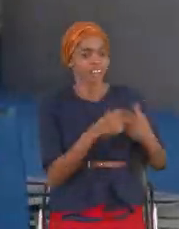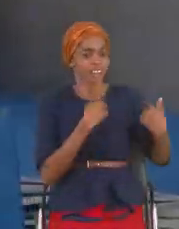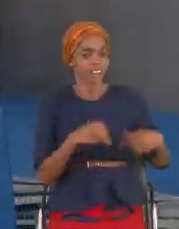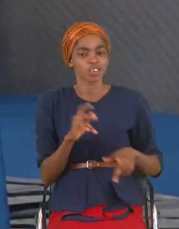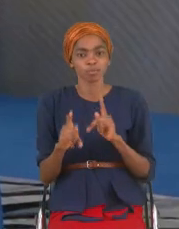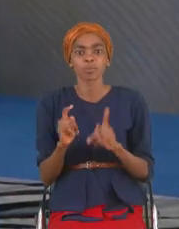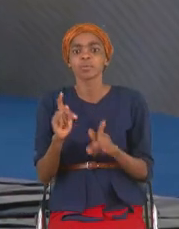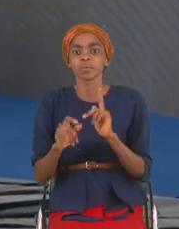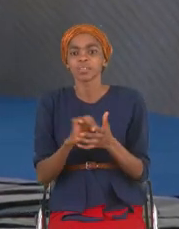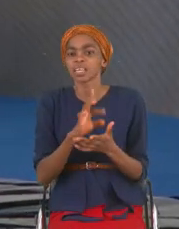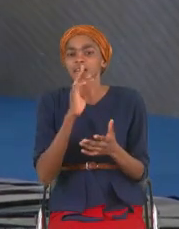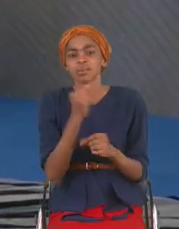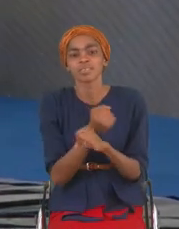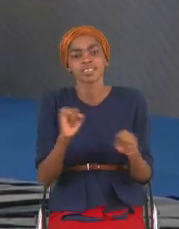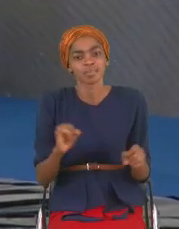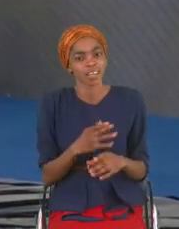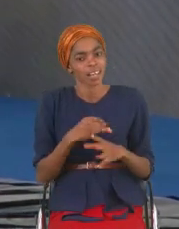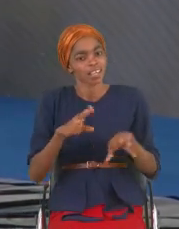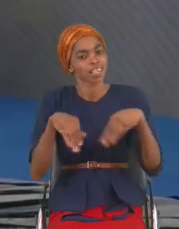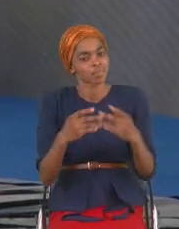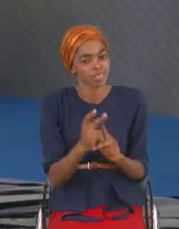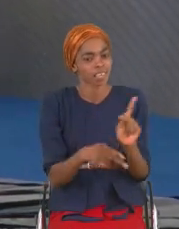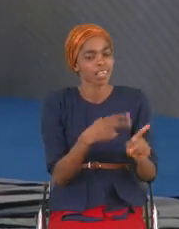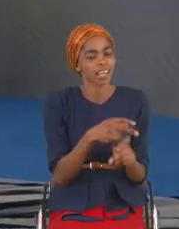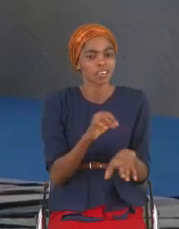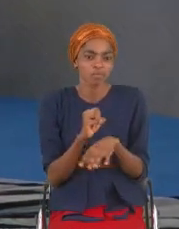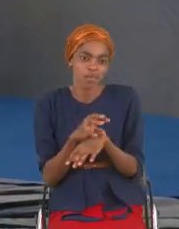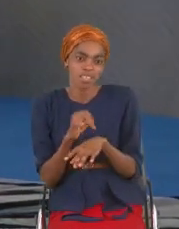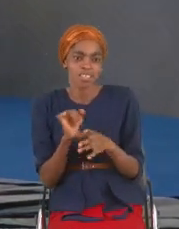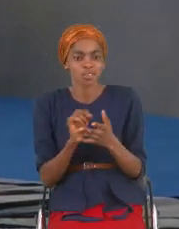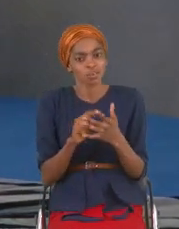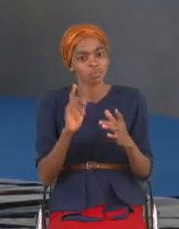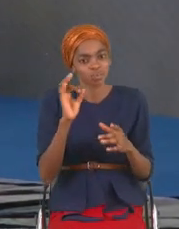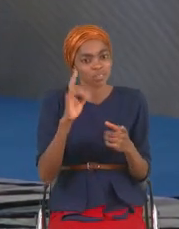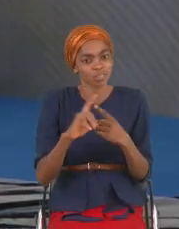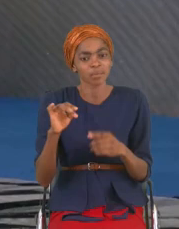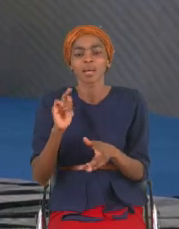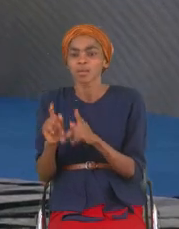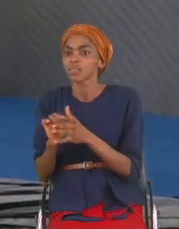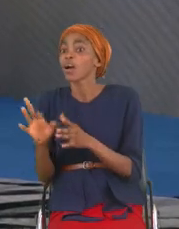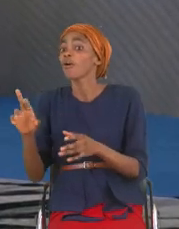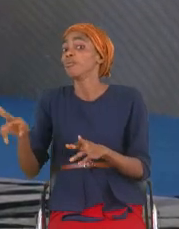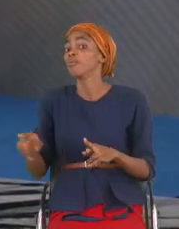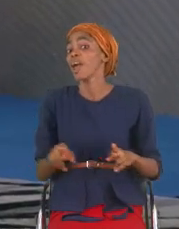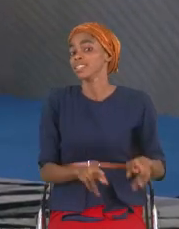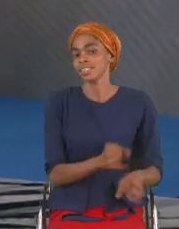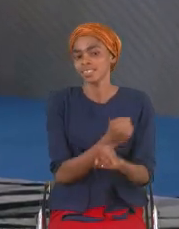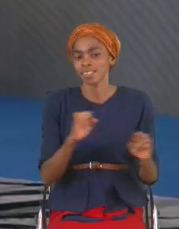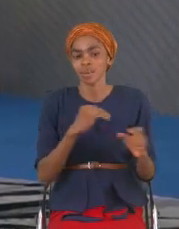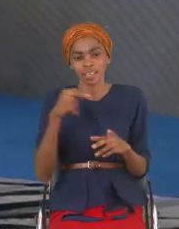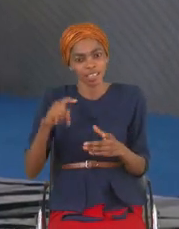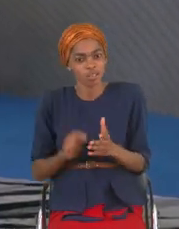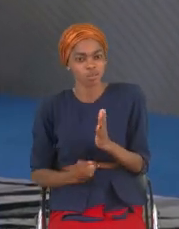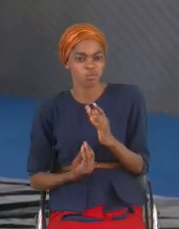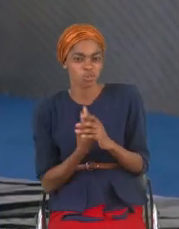he gives us the kind of message to preach to them. Those who are saved and they need to grow with the milk of the word,